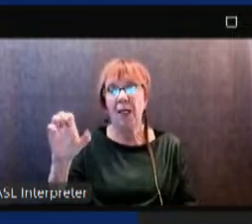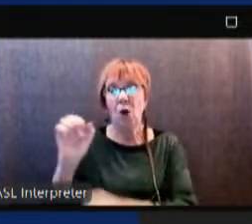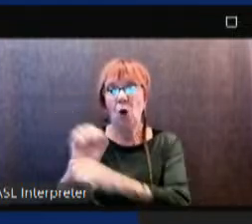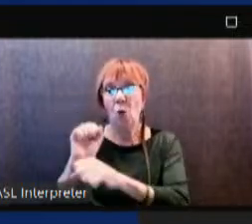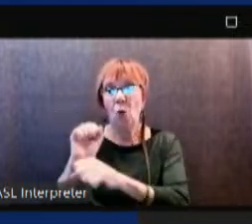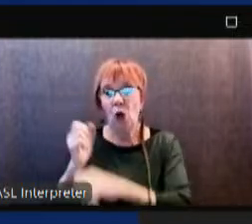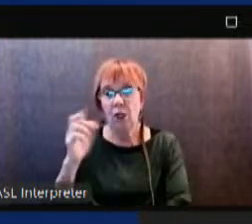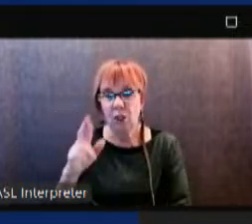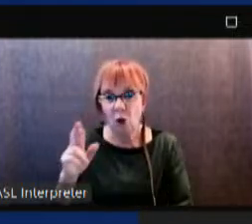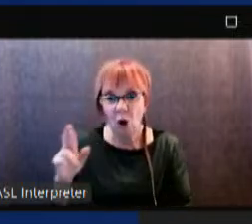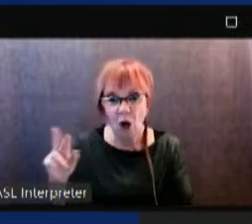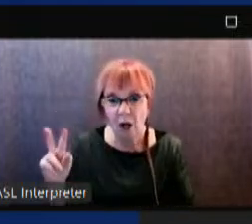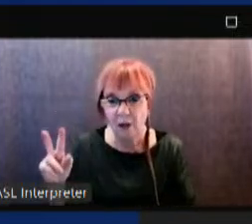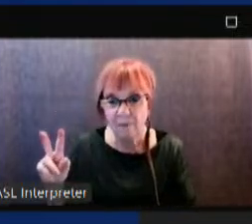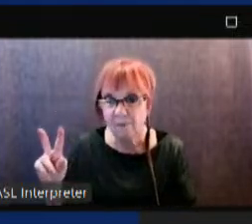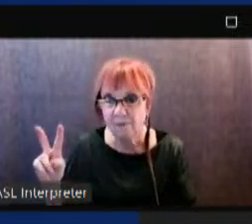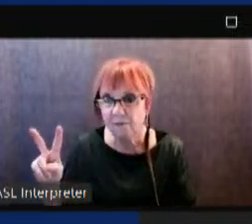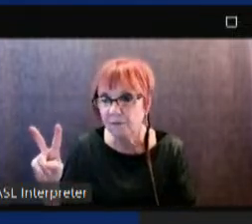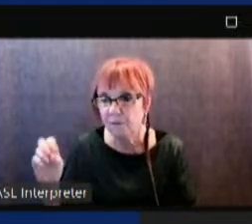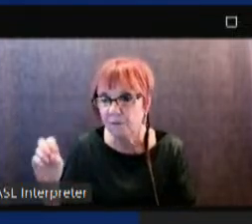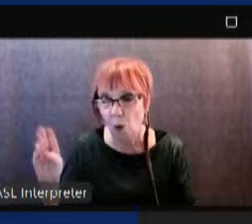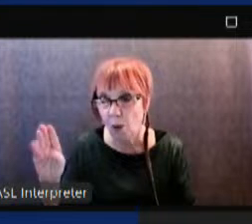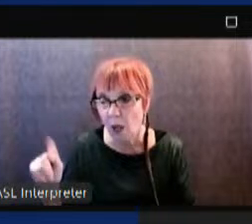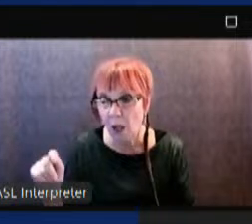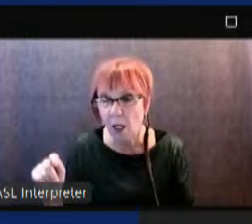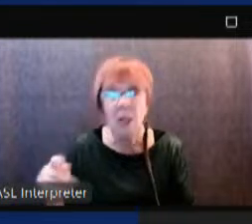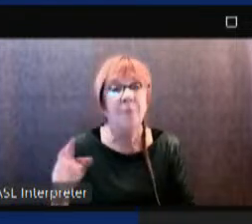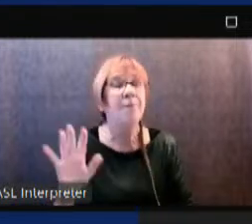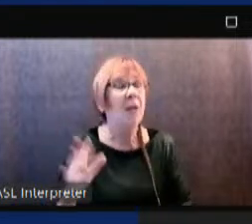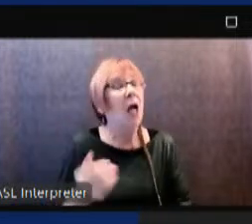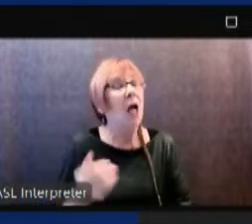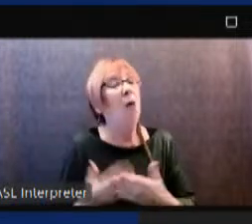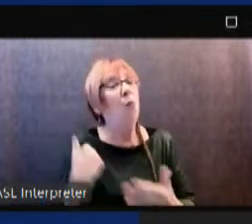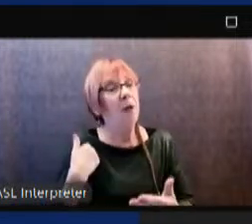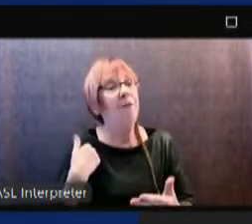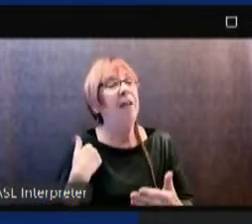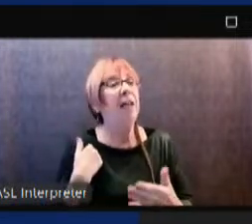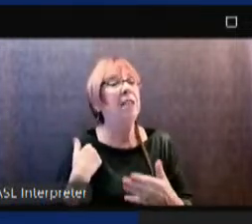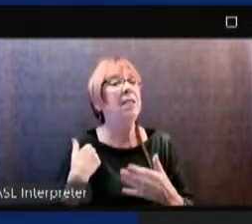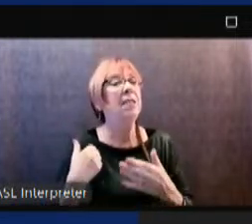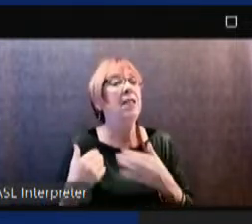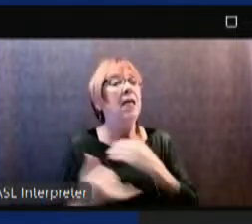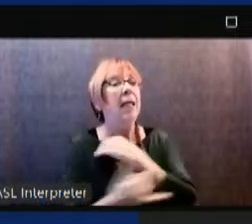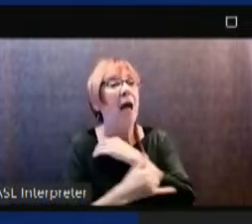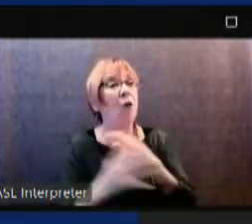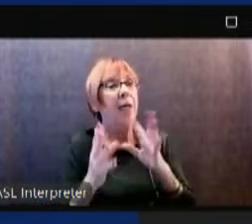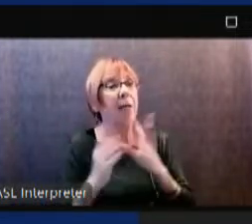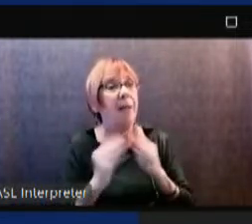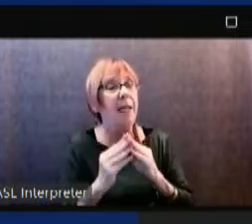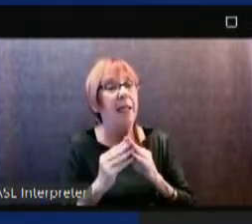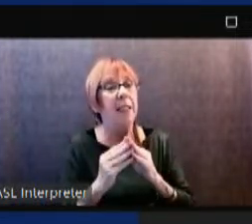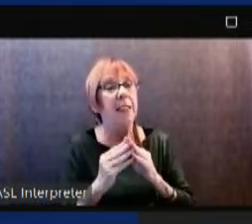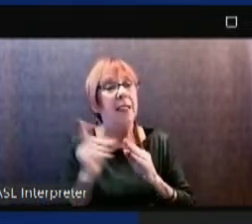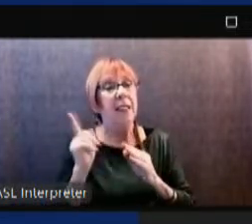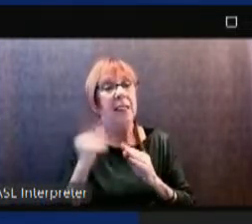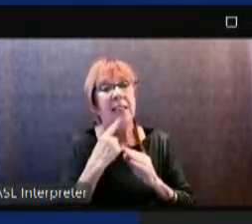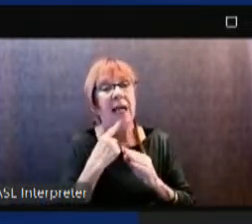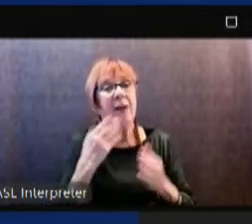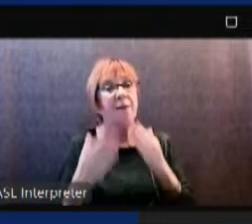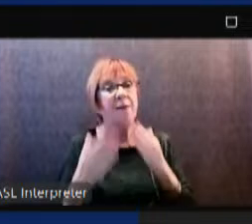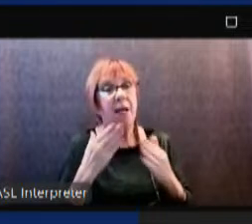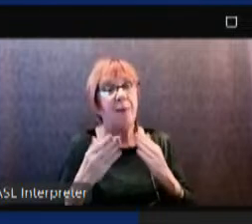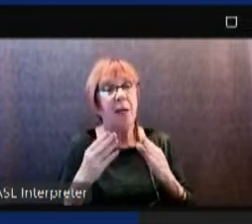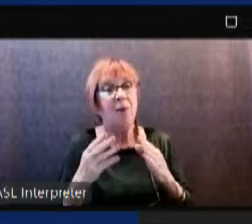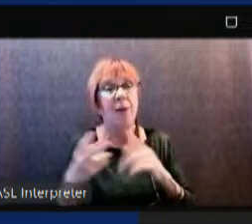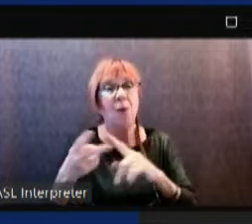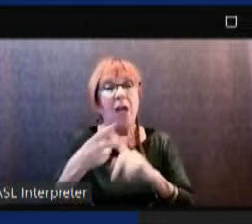with Regional Planning. At a previous community meeting, county officials said that they there is the possibility that they would hire surveyors to